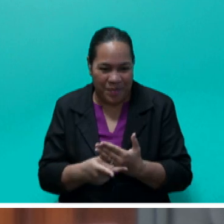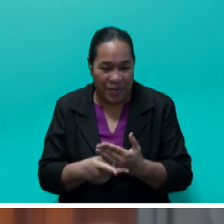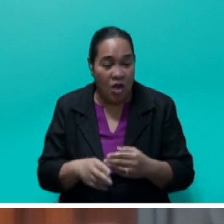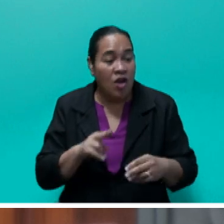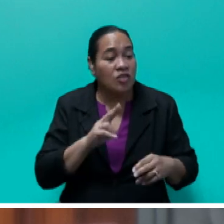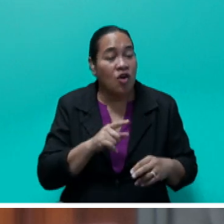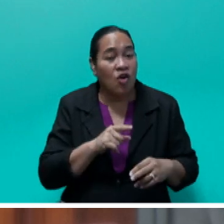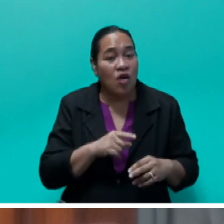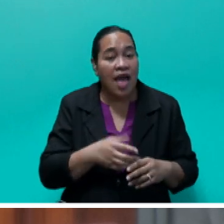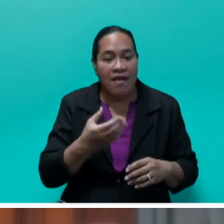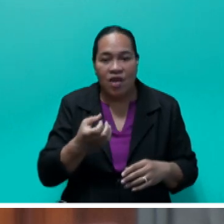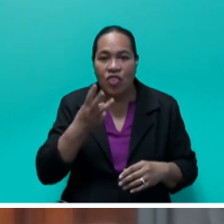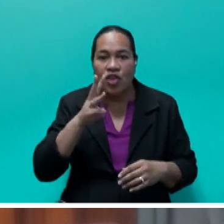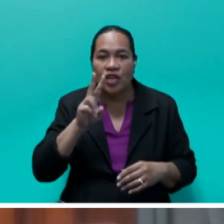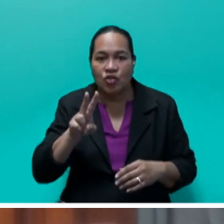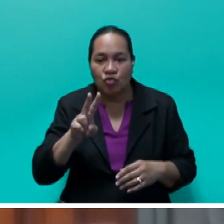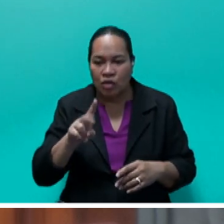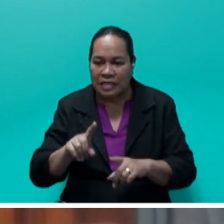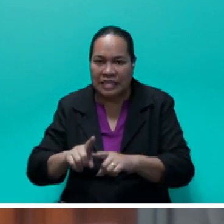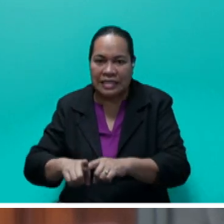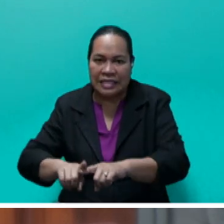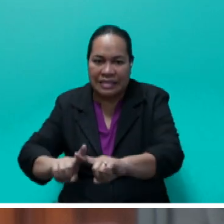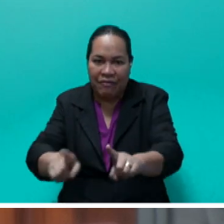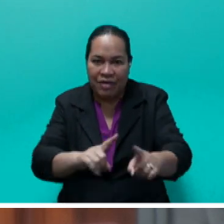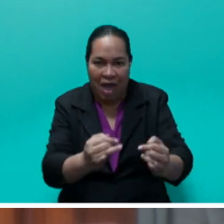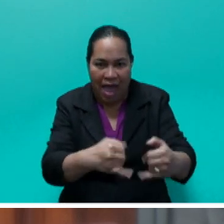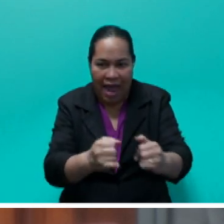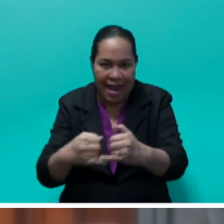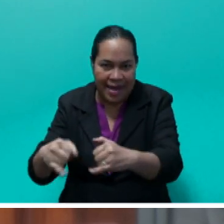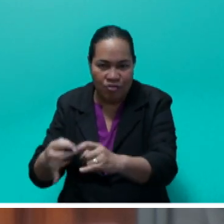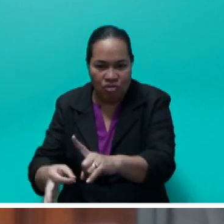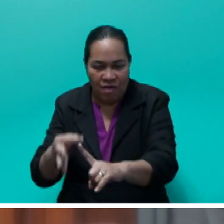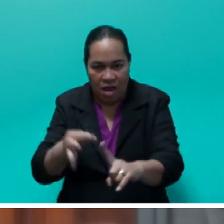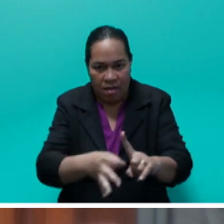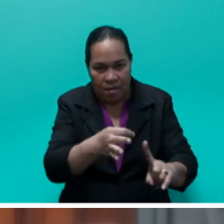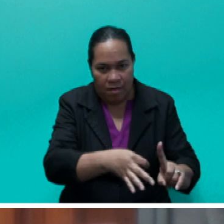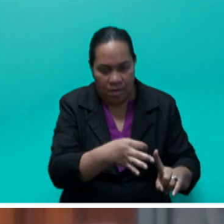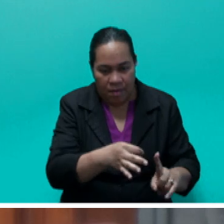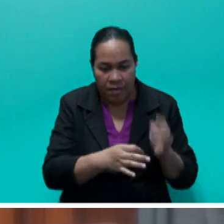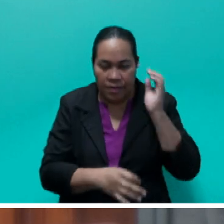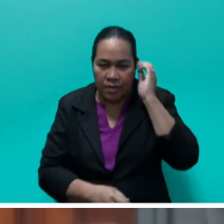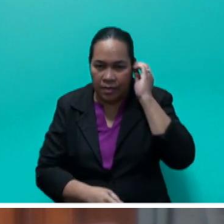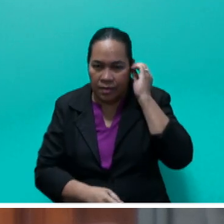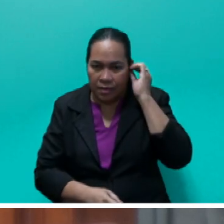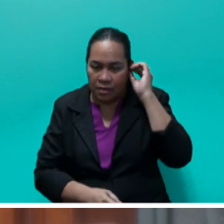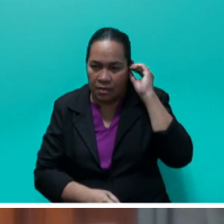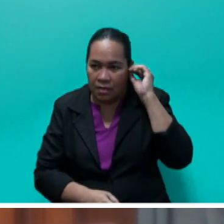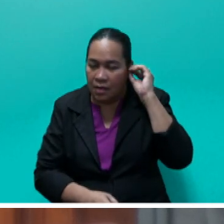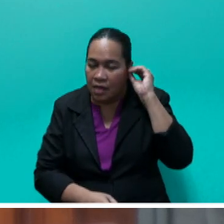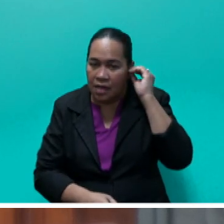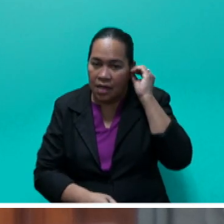Head 32 Maritime Pine Development. Mr. Speaker, sir, under the Head